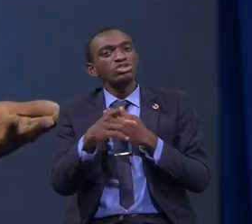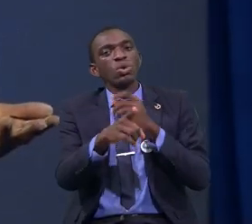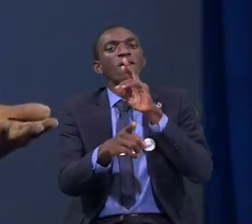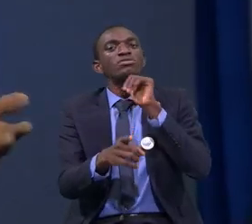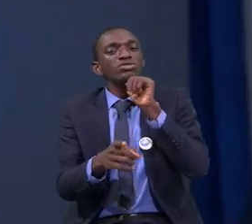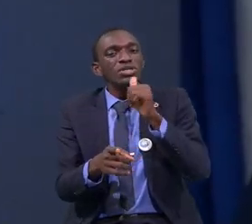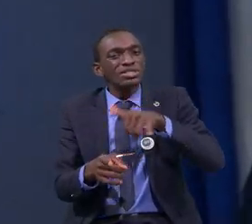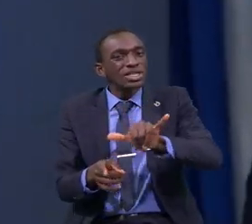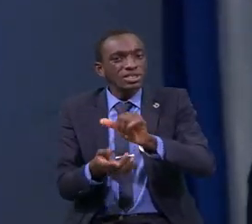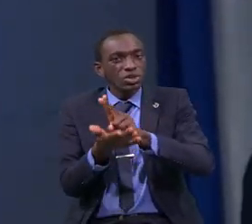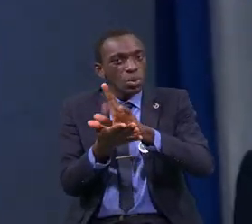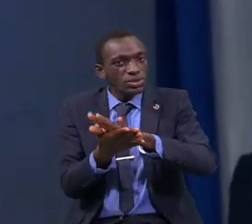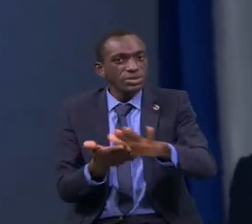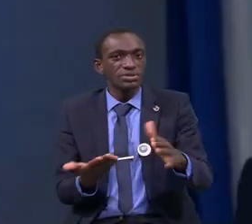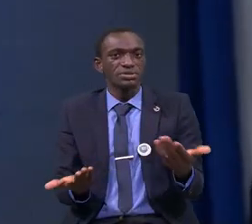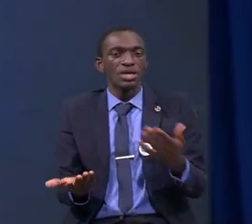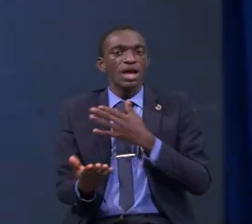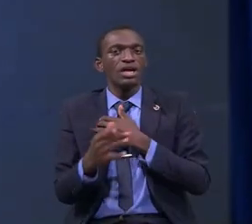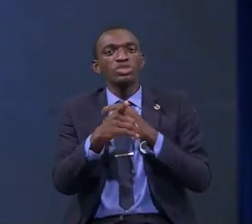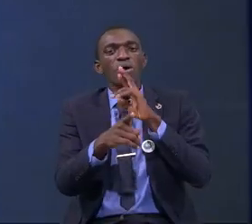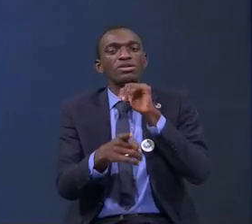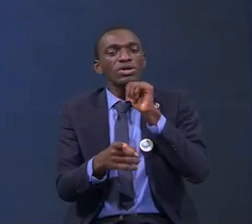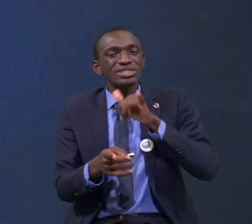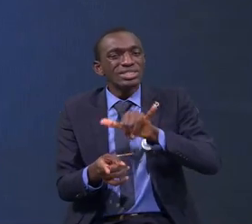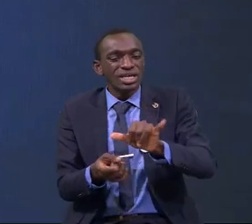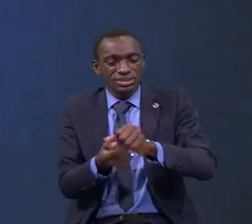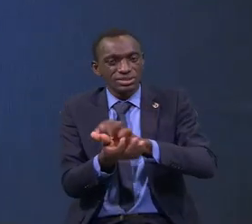yet. And you are not sanctified yet.